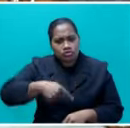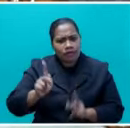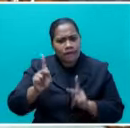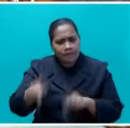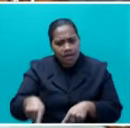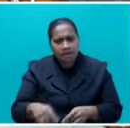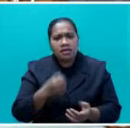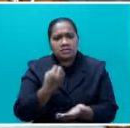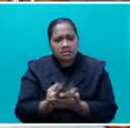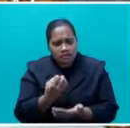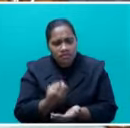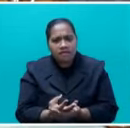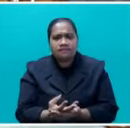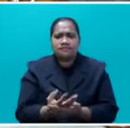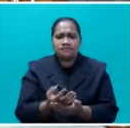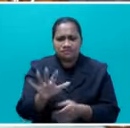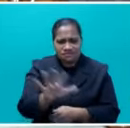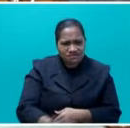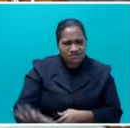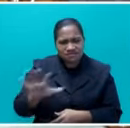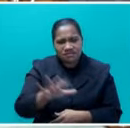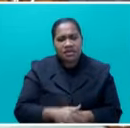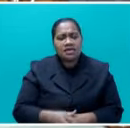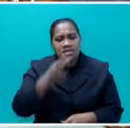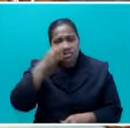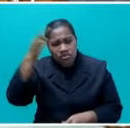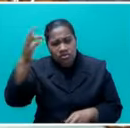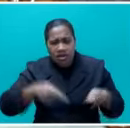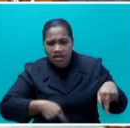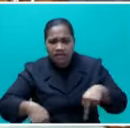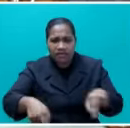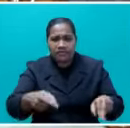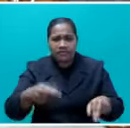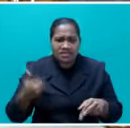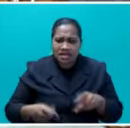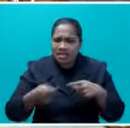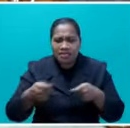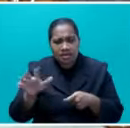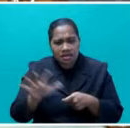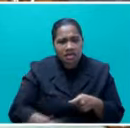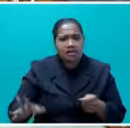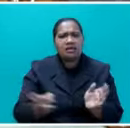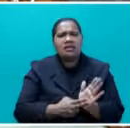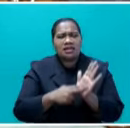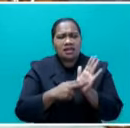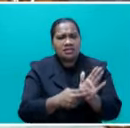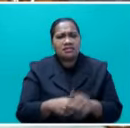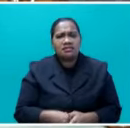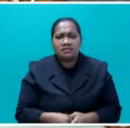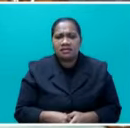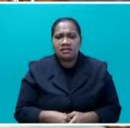foreshore area and the market area, Singatoga Riverside and the market area, Nandi, Koreivolu Park and the bus stand